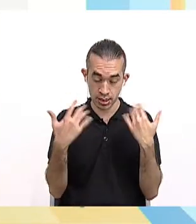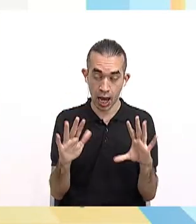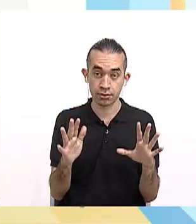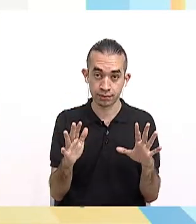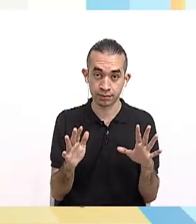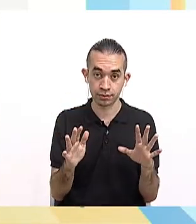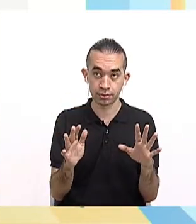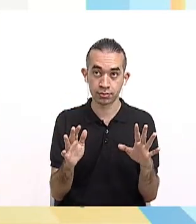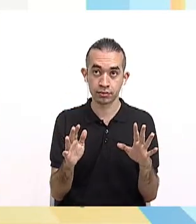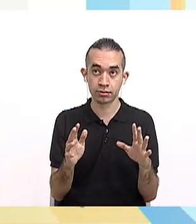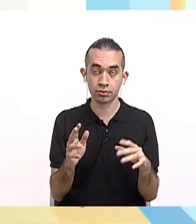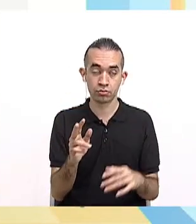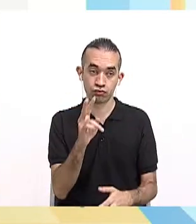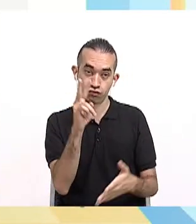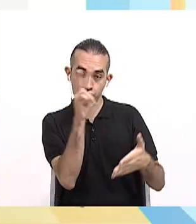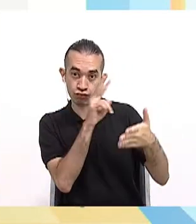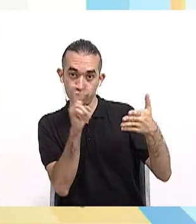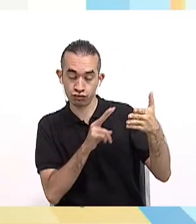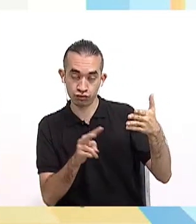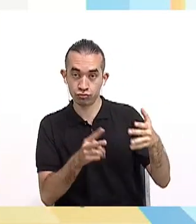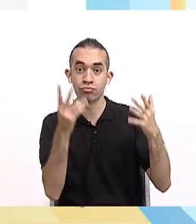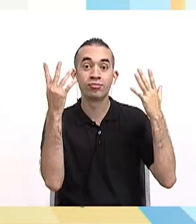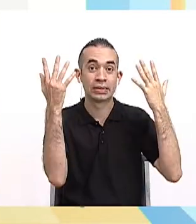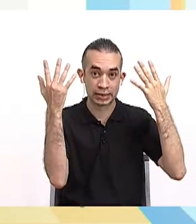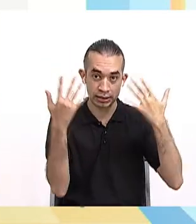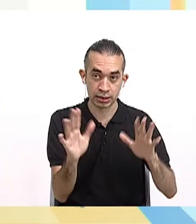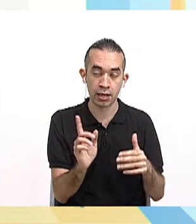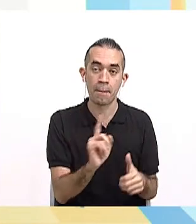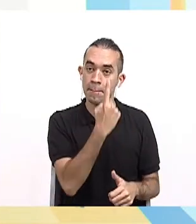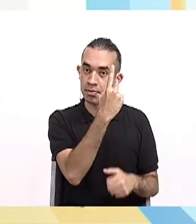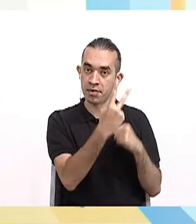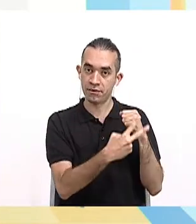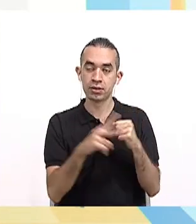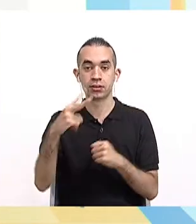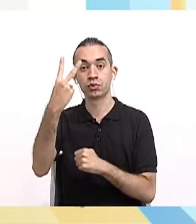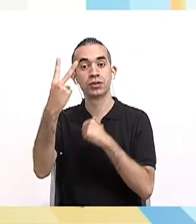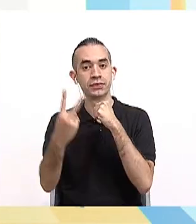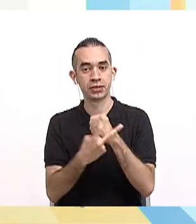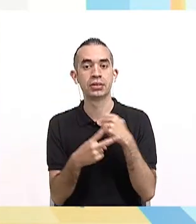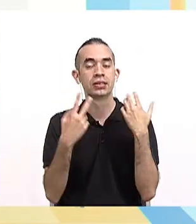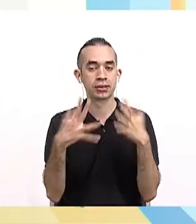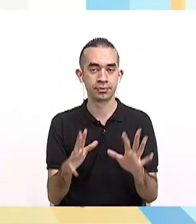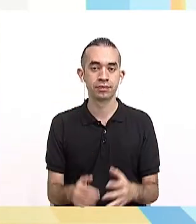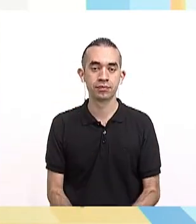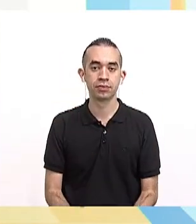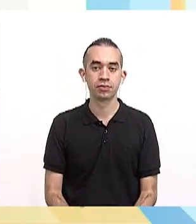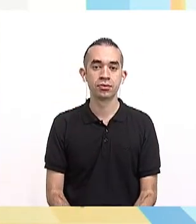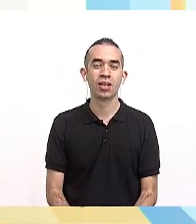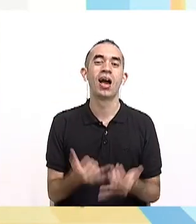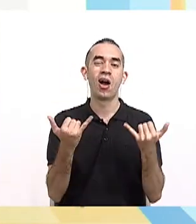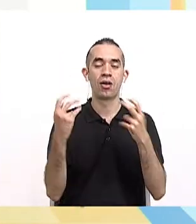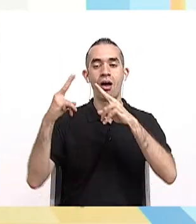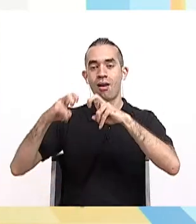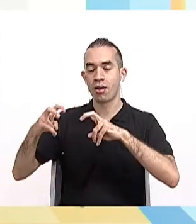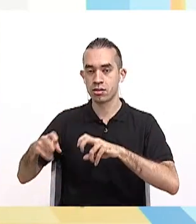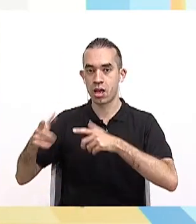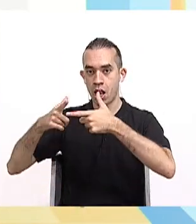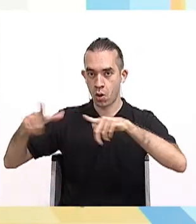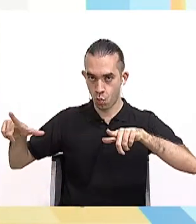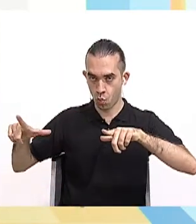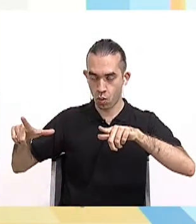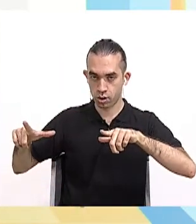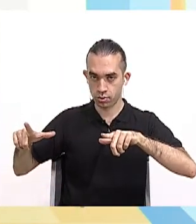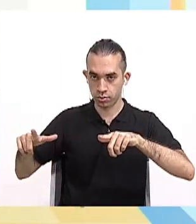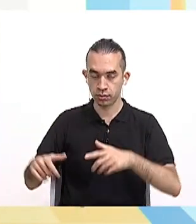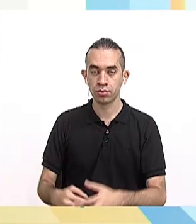actually gone over the text for the first and second time, we're going to move into analyzing the language of this